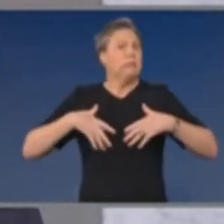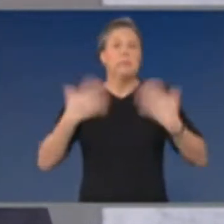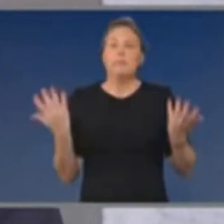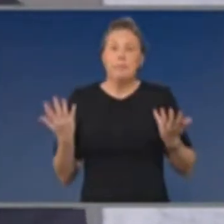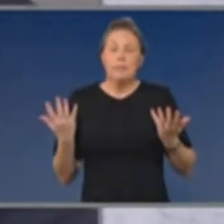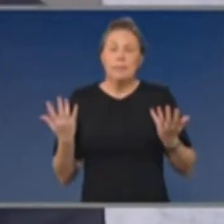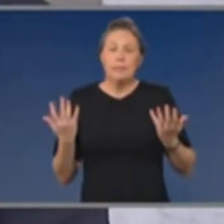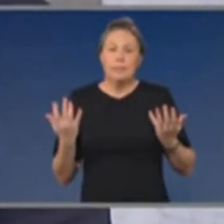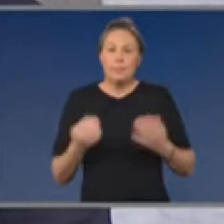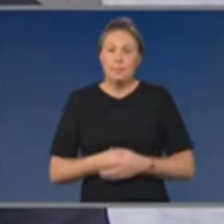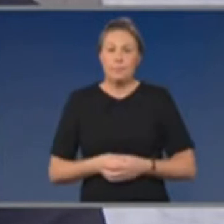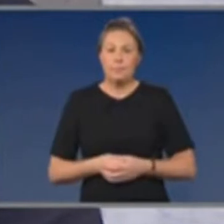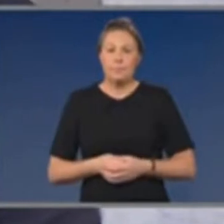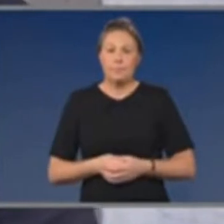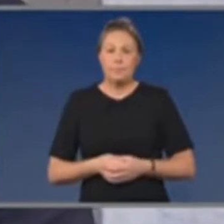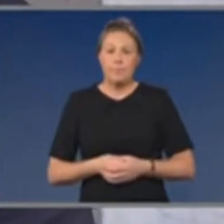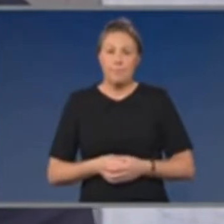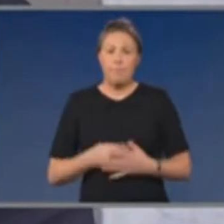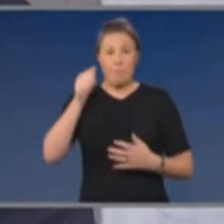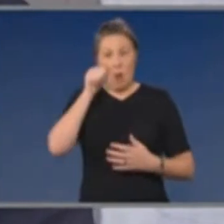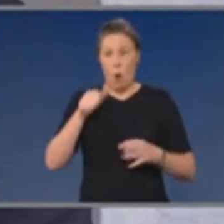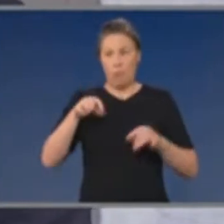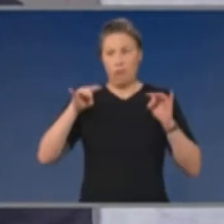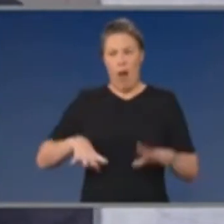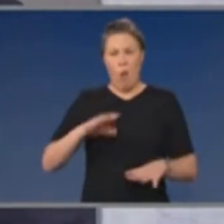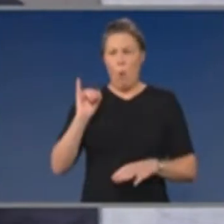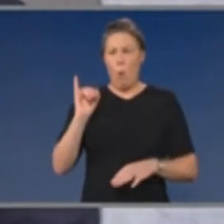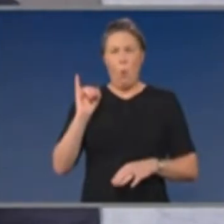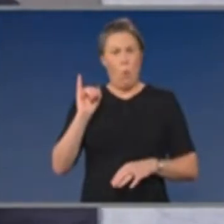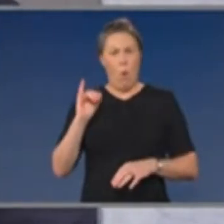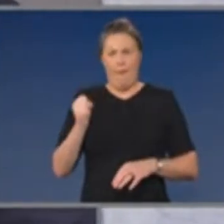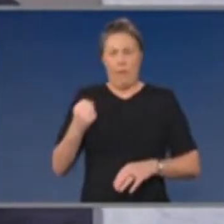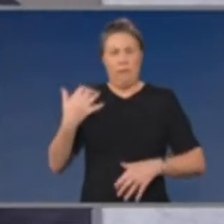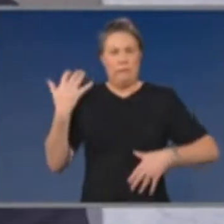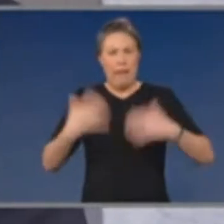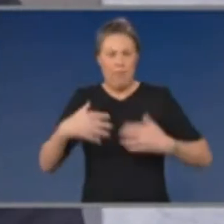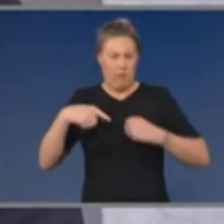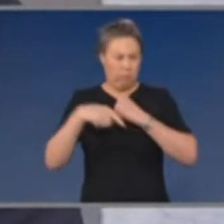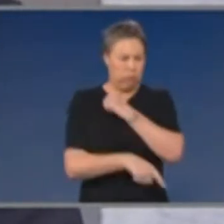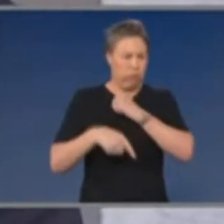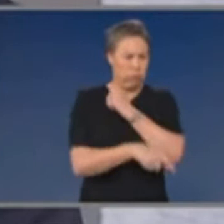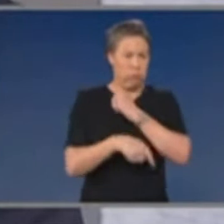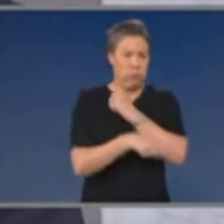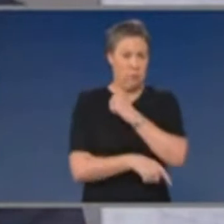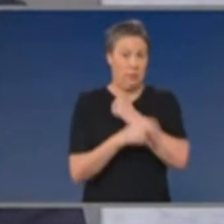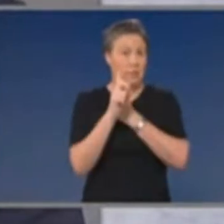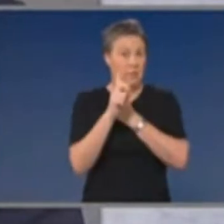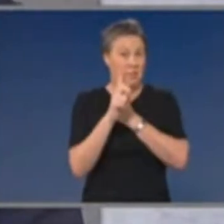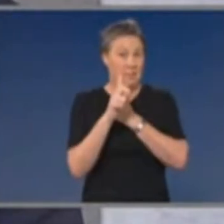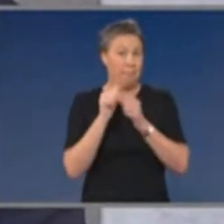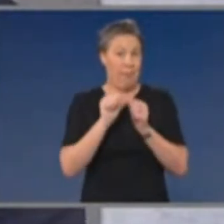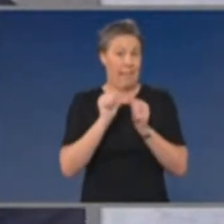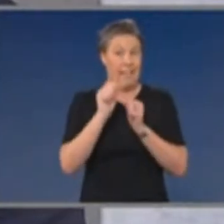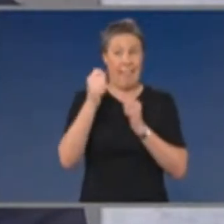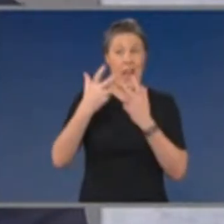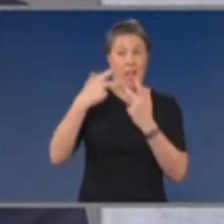meant that in Australia, while the blow has been harsh compared to what has been seen in most other developed economies around the world,